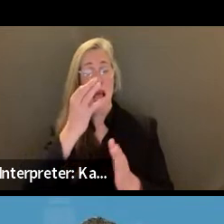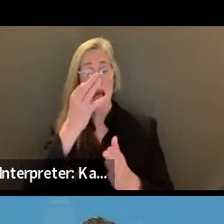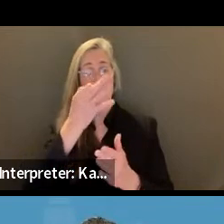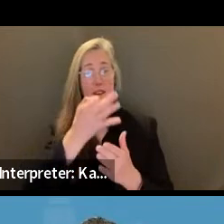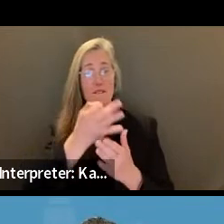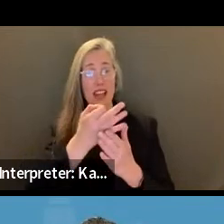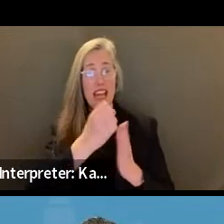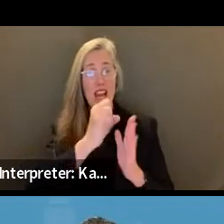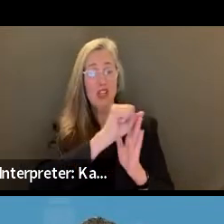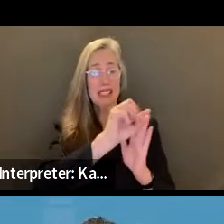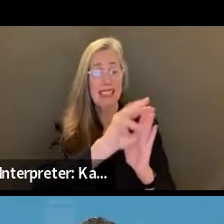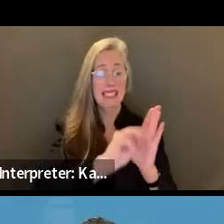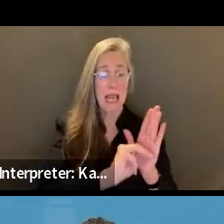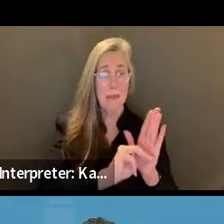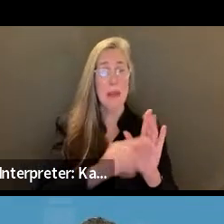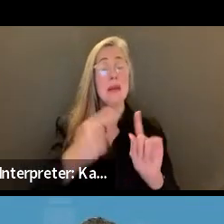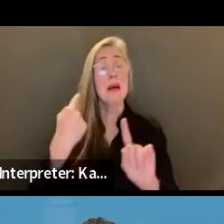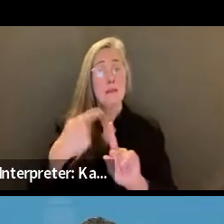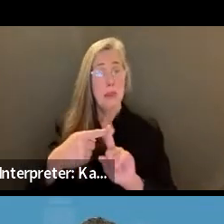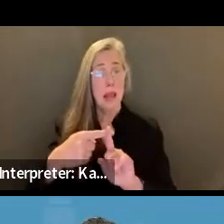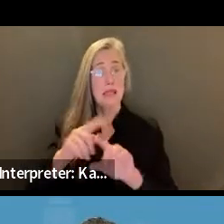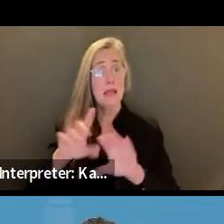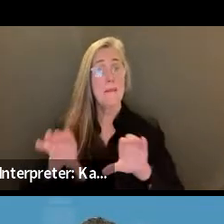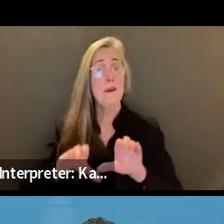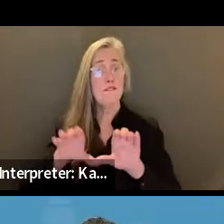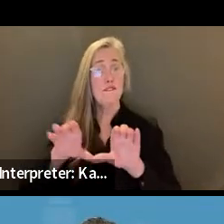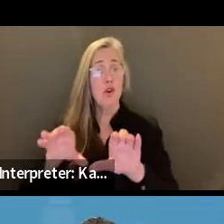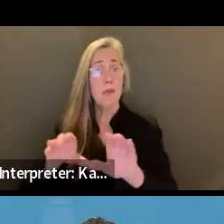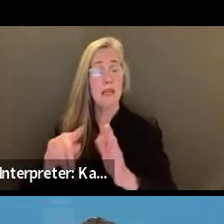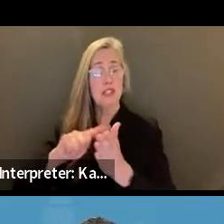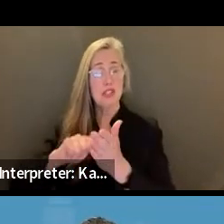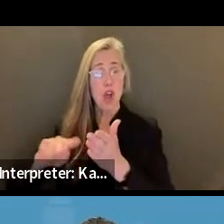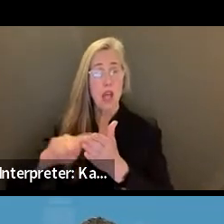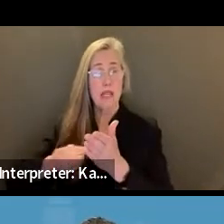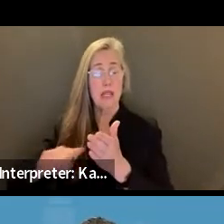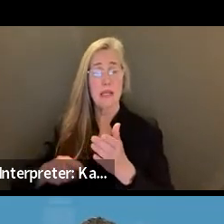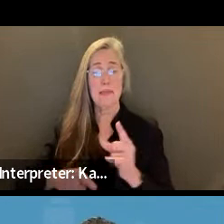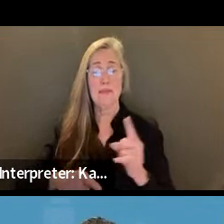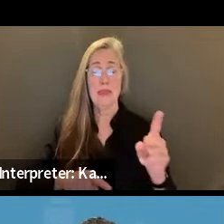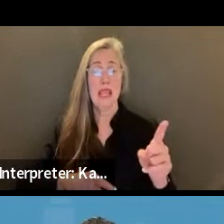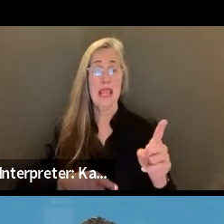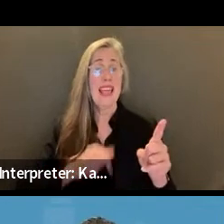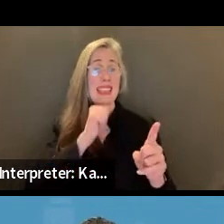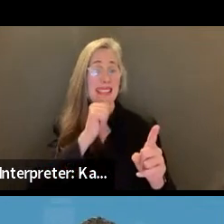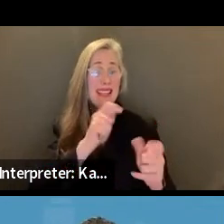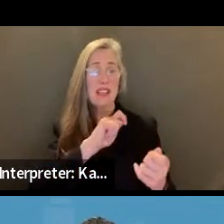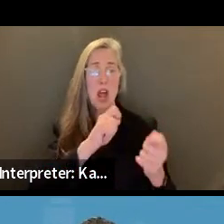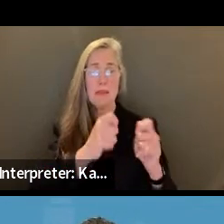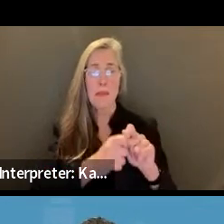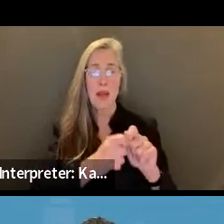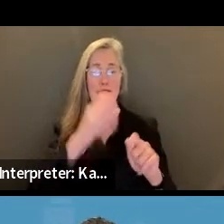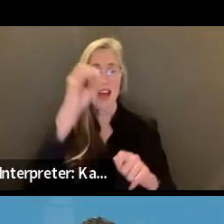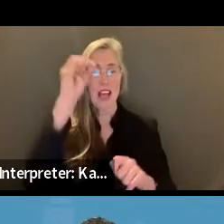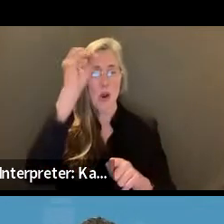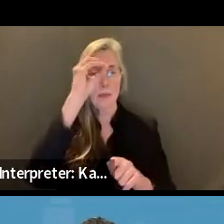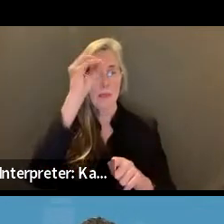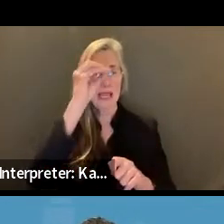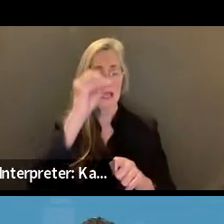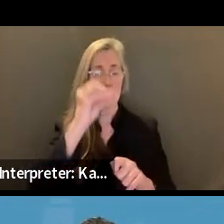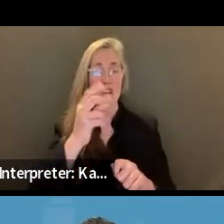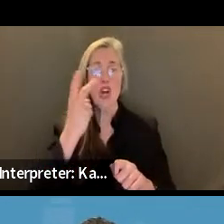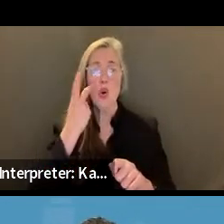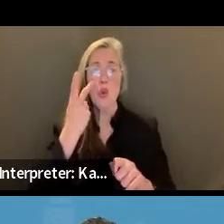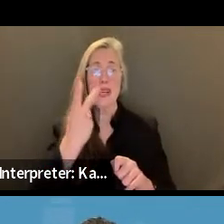as the performance audit. Related to the financial statements, an unmodified opinion. Again, a material weakness related